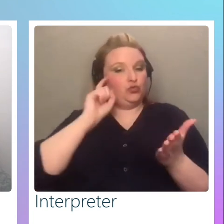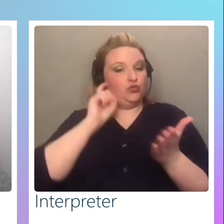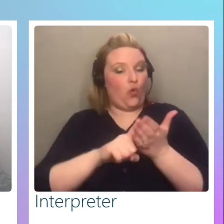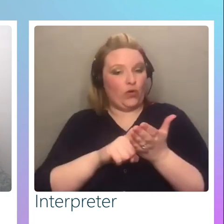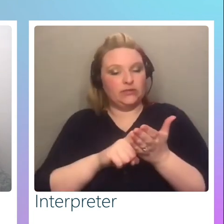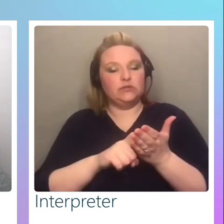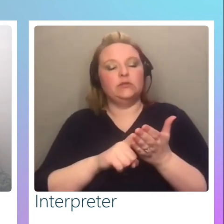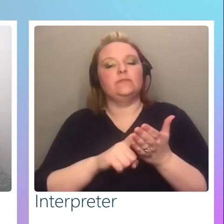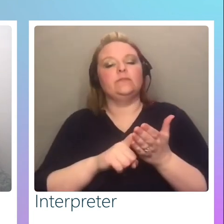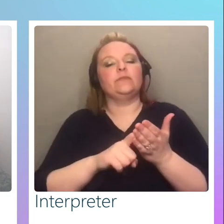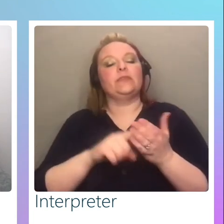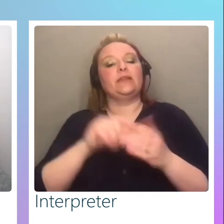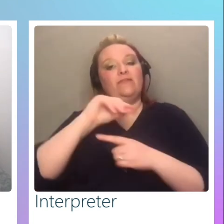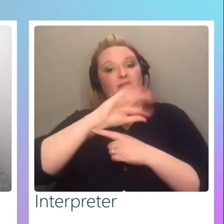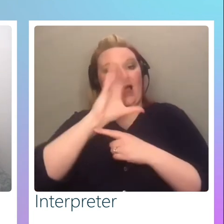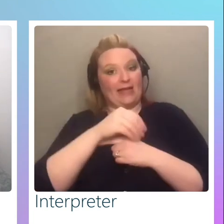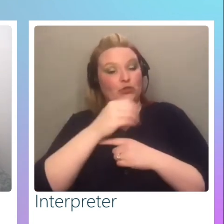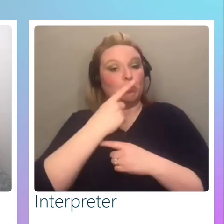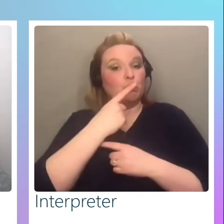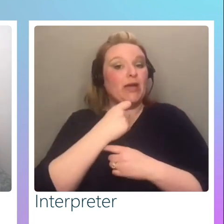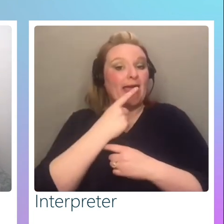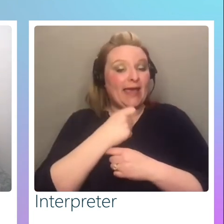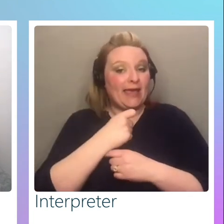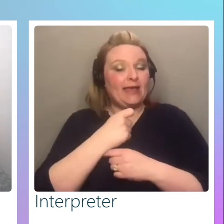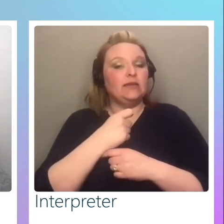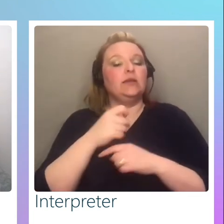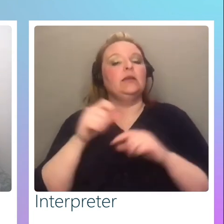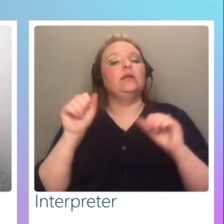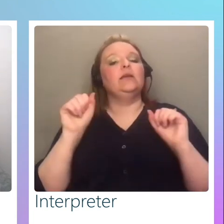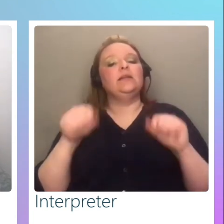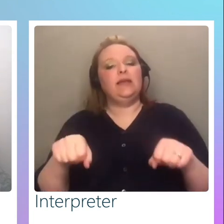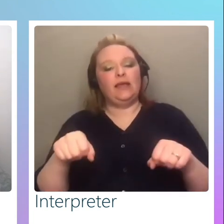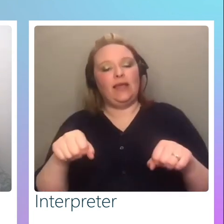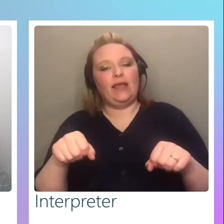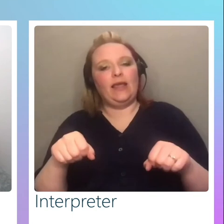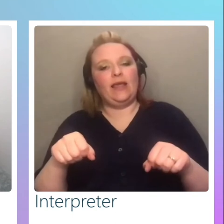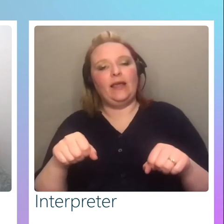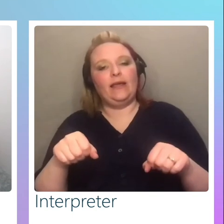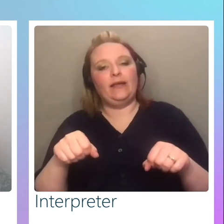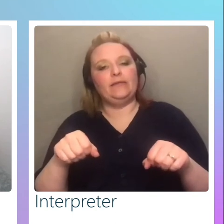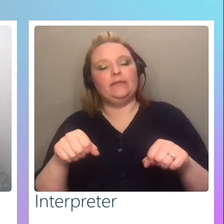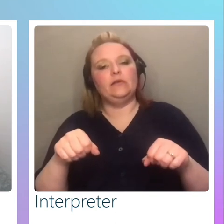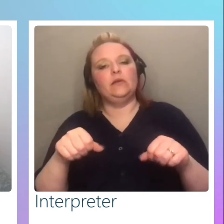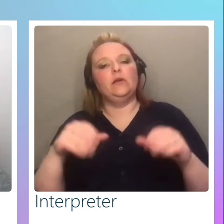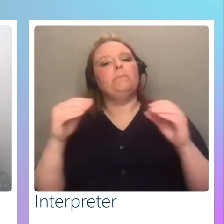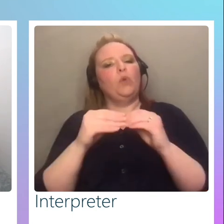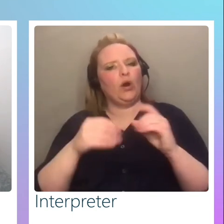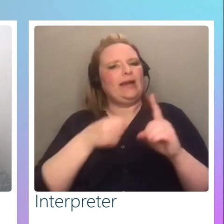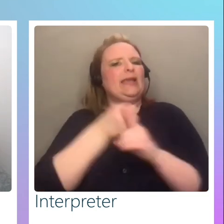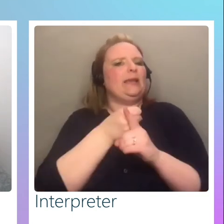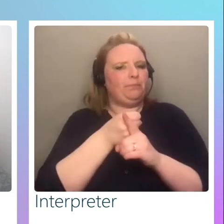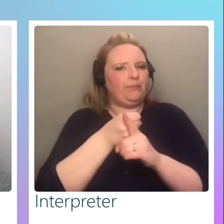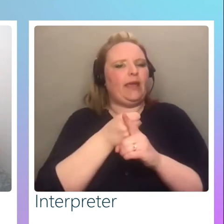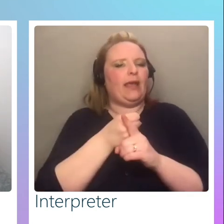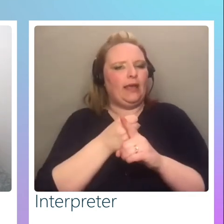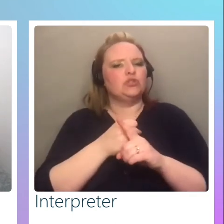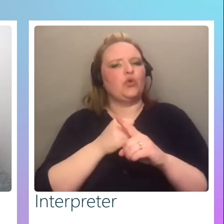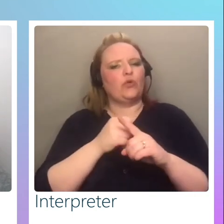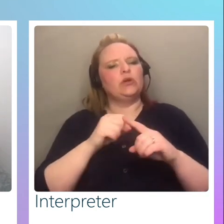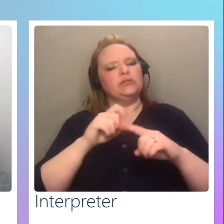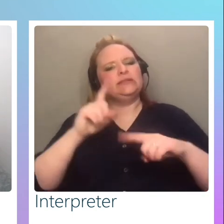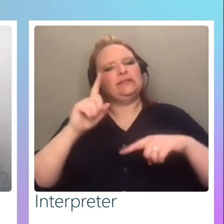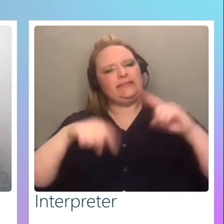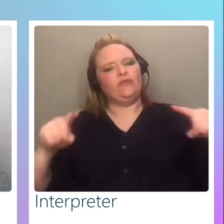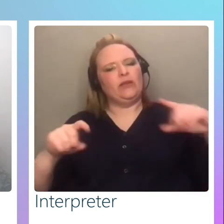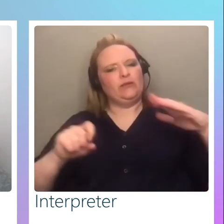that flashing the color red can have basically like a larger impact. So there's different thresholds for flashing the color